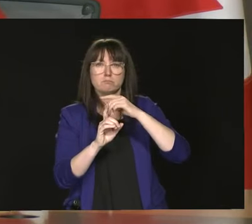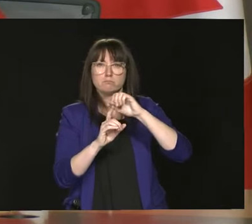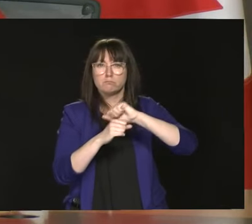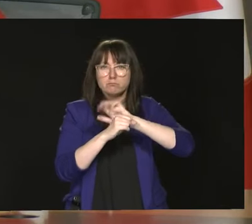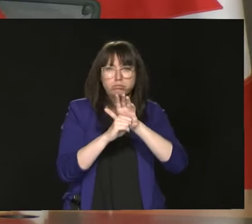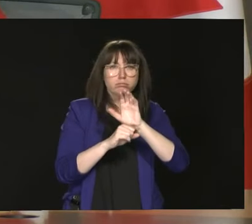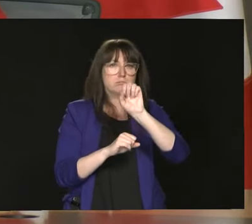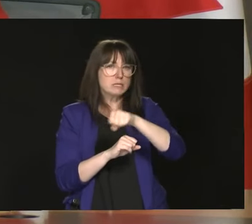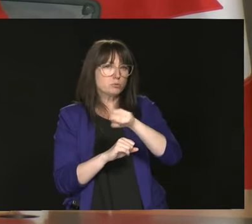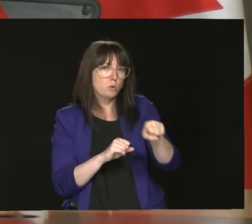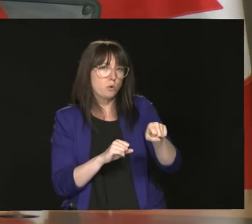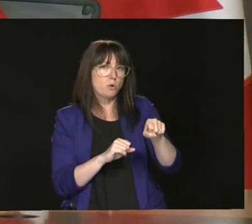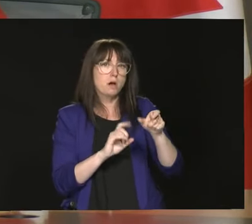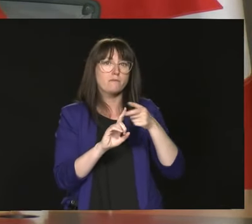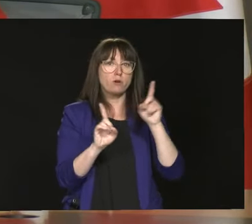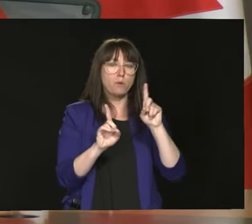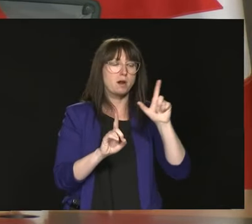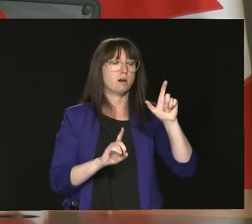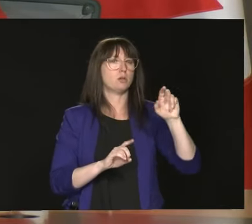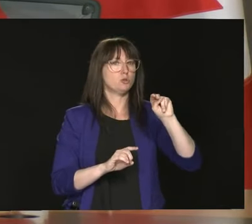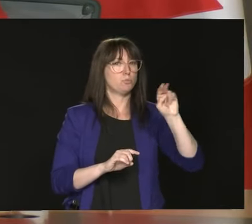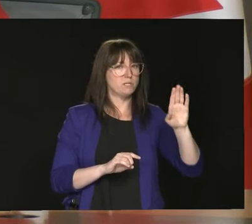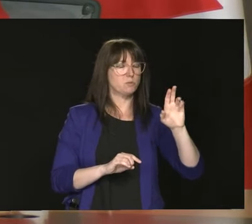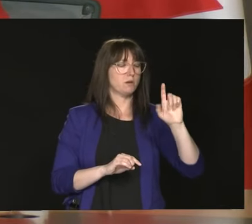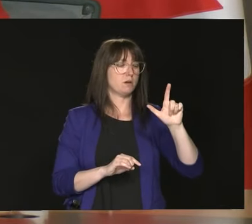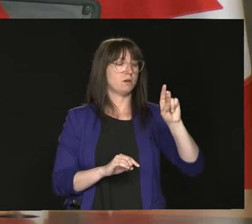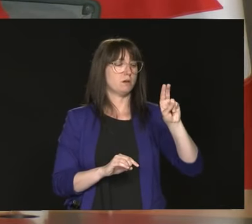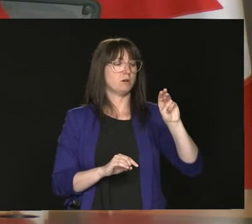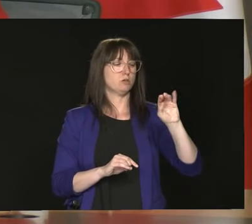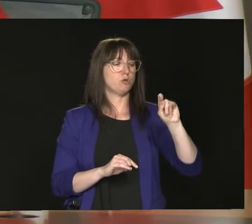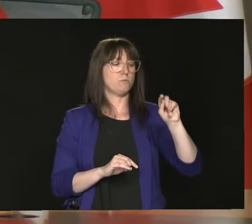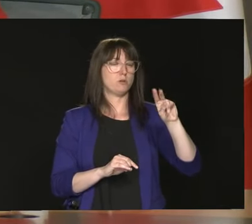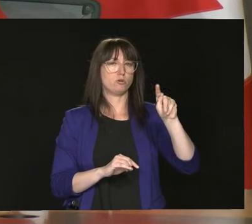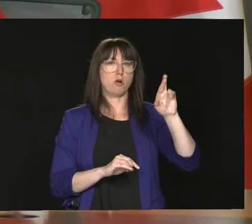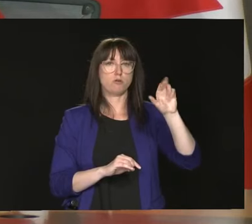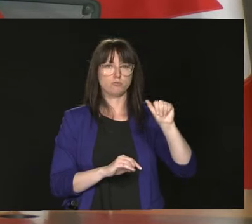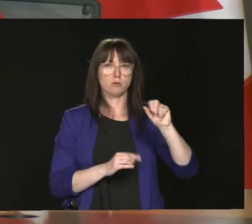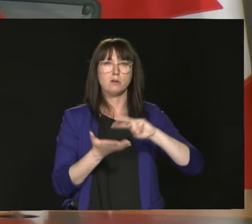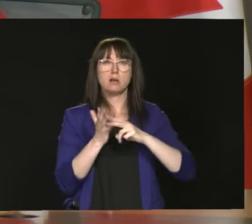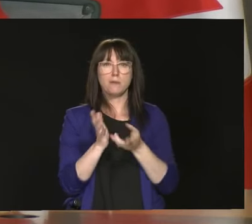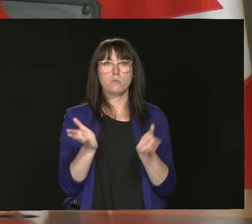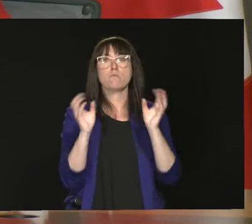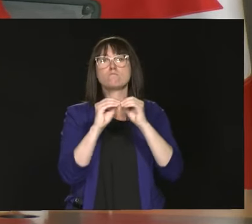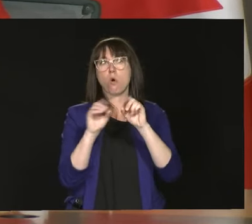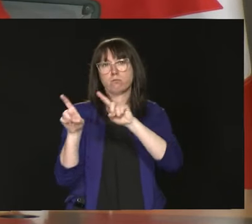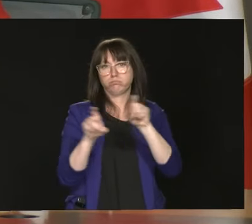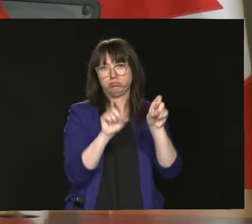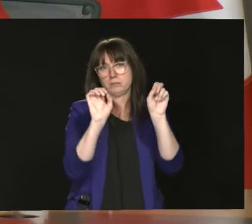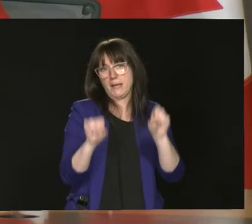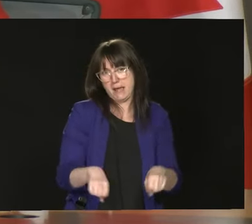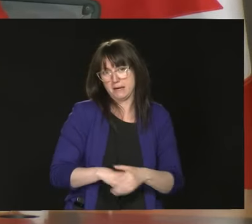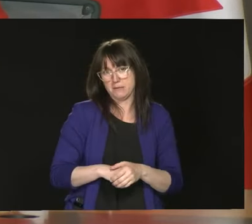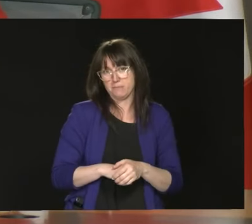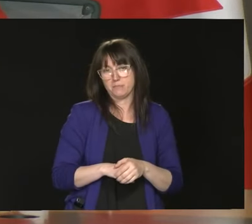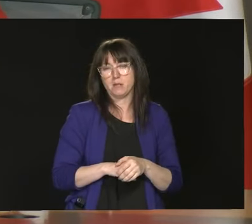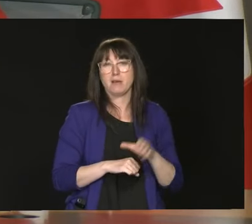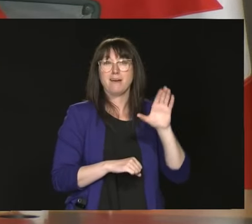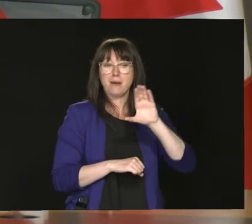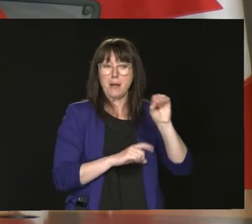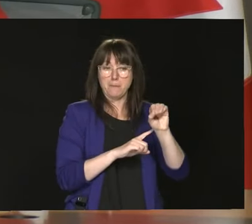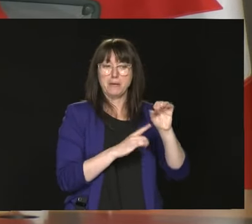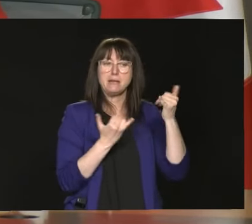New Brunswick, which will allow for more COVID-19 testing. The company is now gearing up to